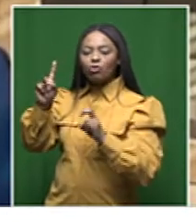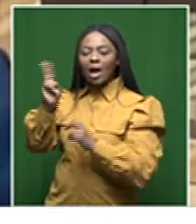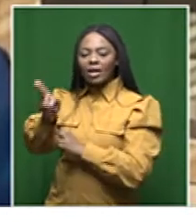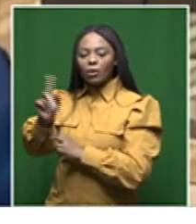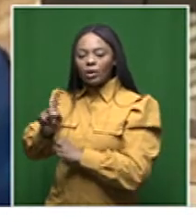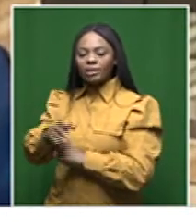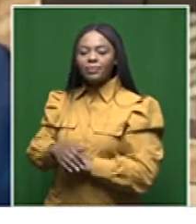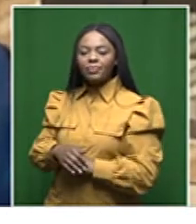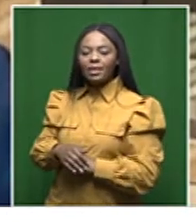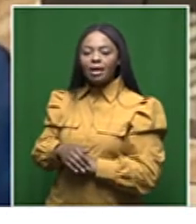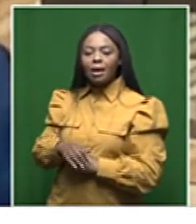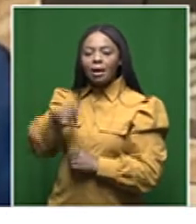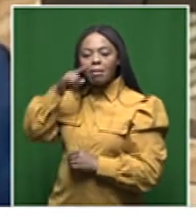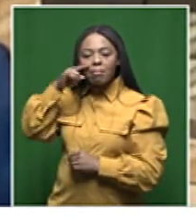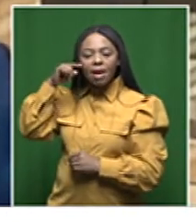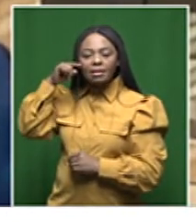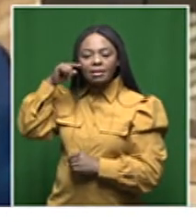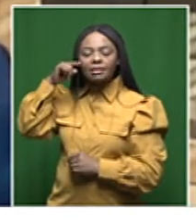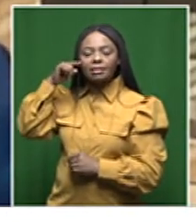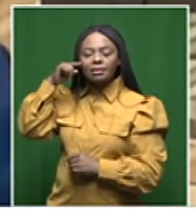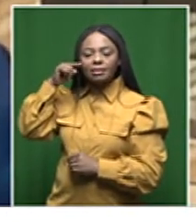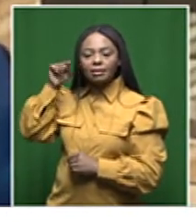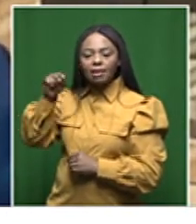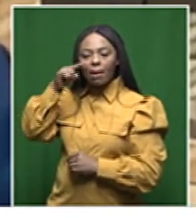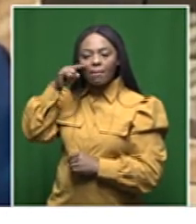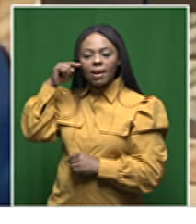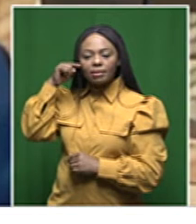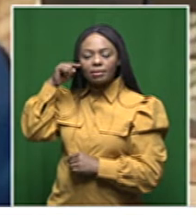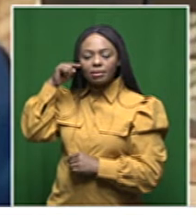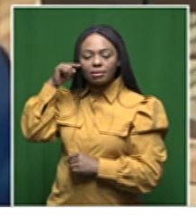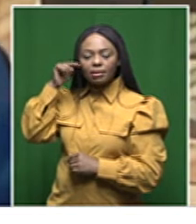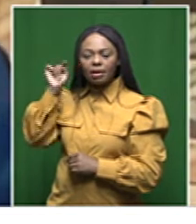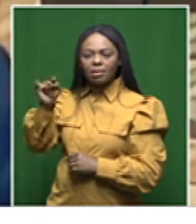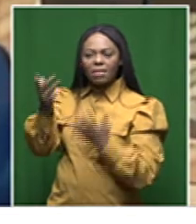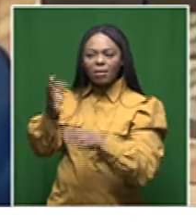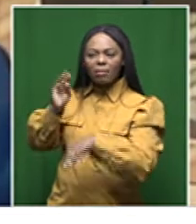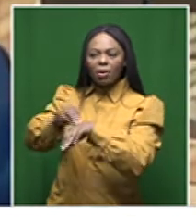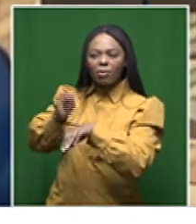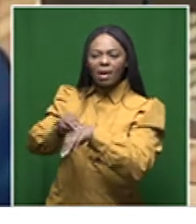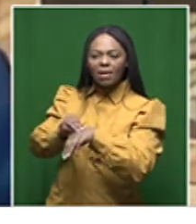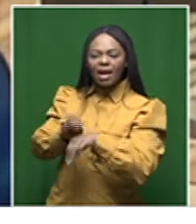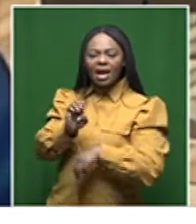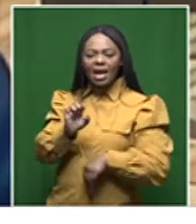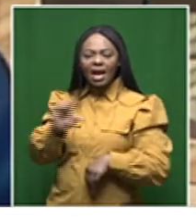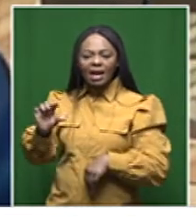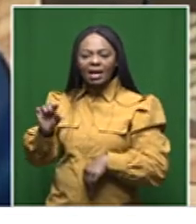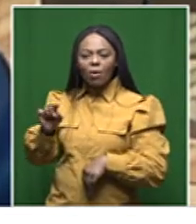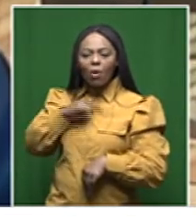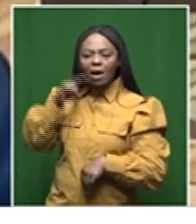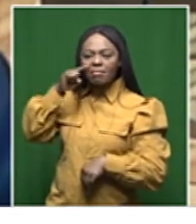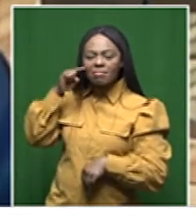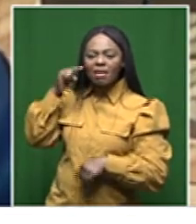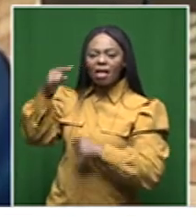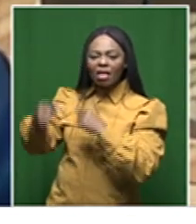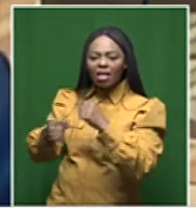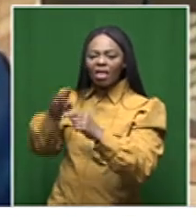Your menses. We always say we pick up on, could this be a problem with the eggs? If your menstrual cycle is a